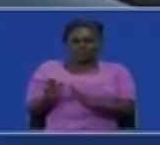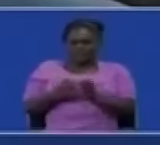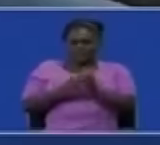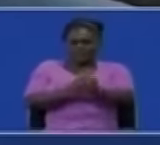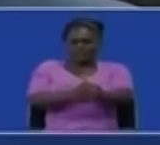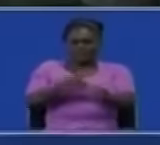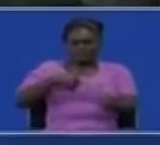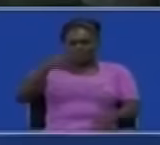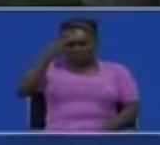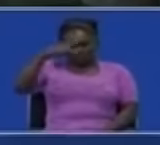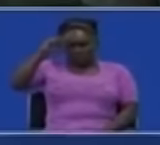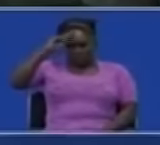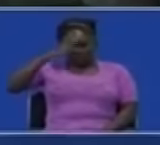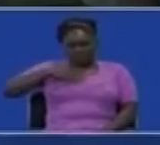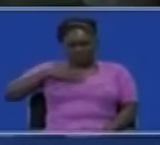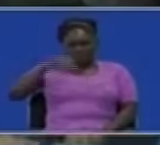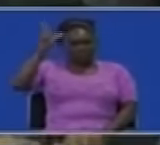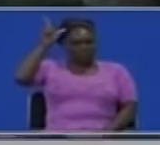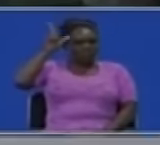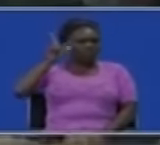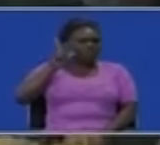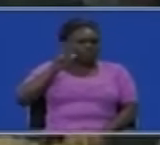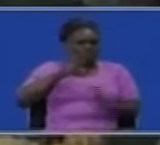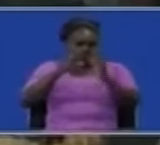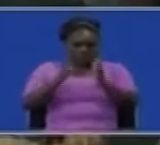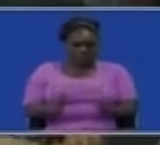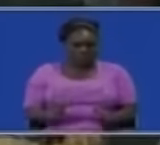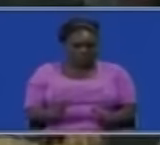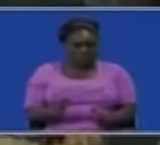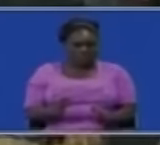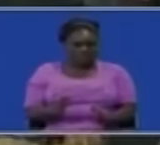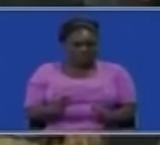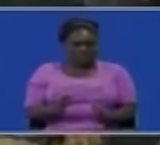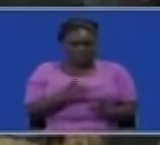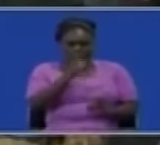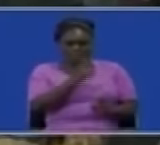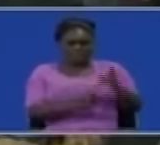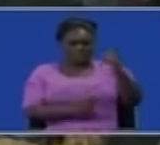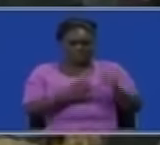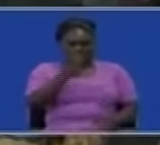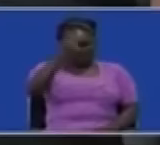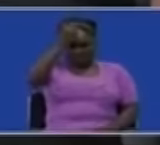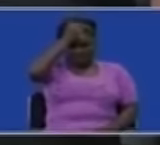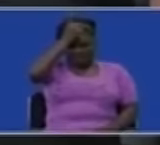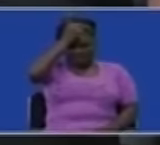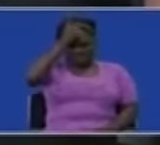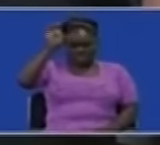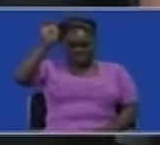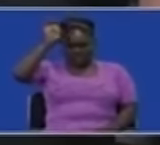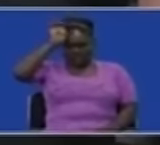niongoza kwa siasa zangu. Elvis Kosgei, KTN News, Maziwa Farm, Nwasingishu